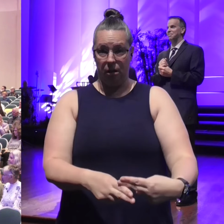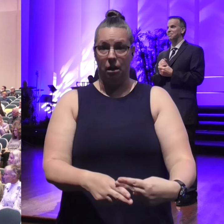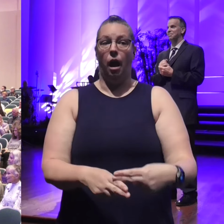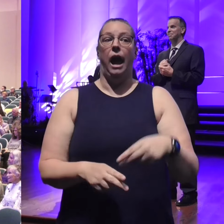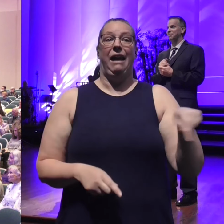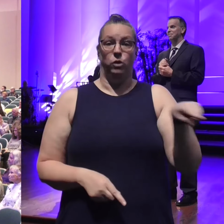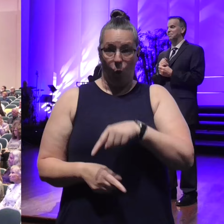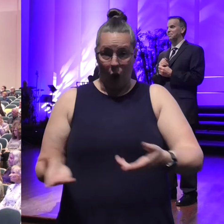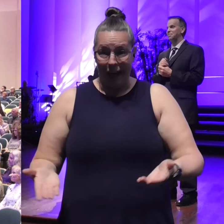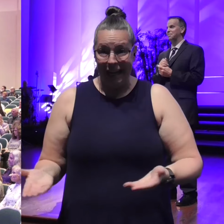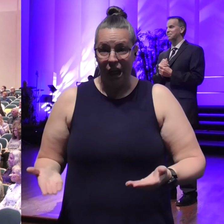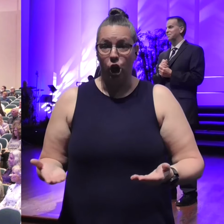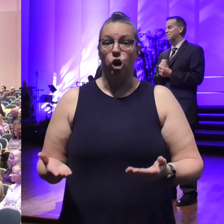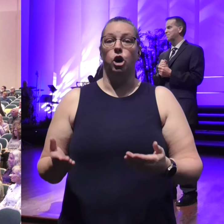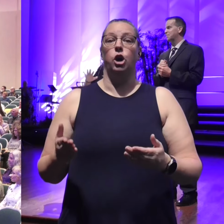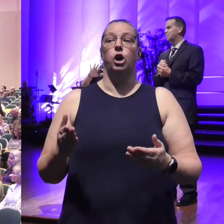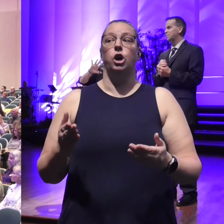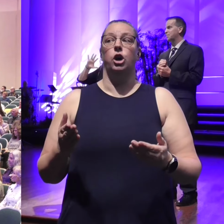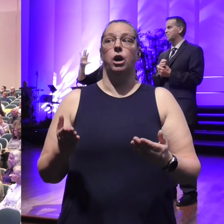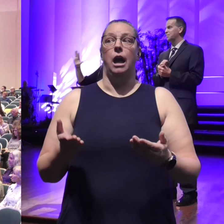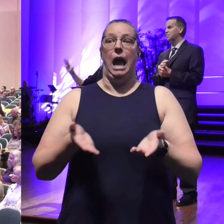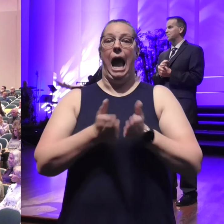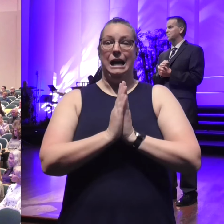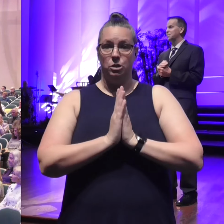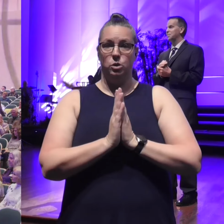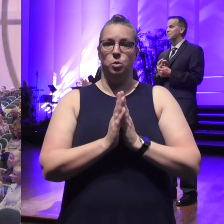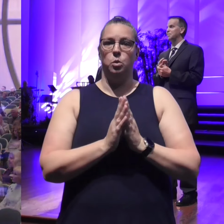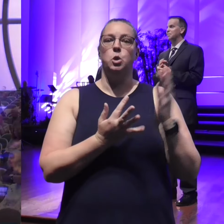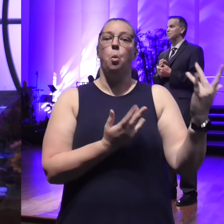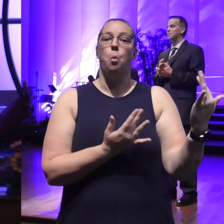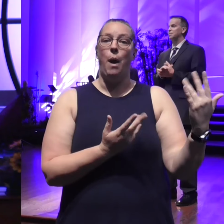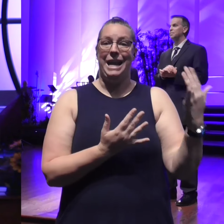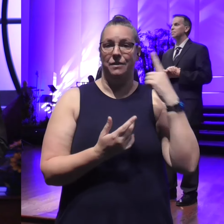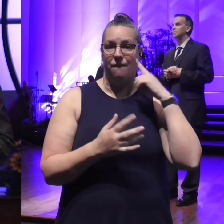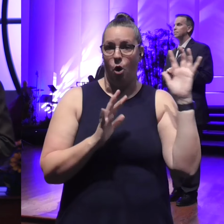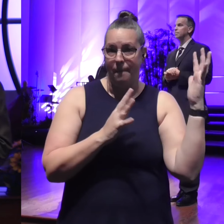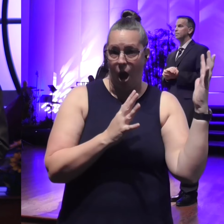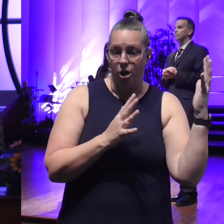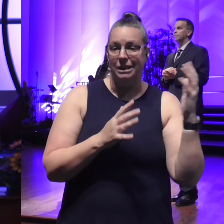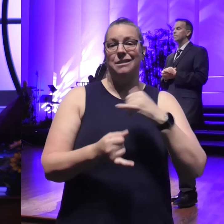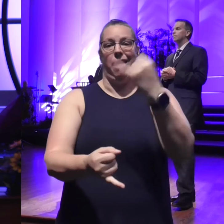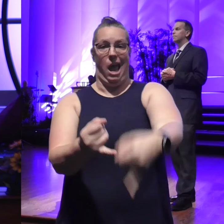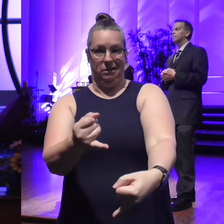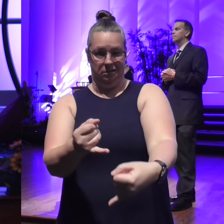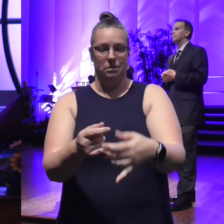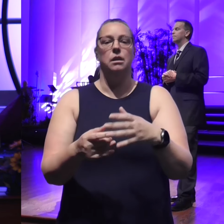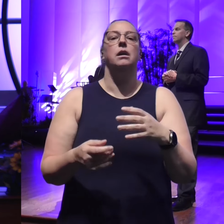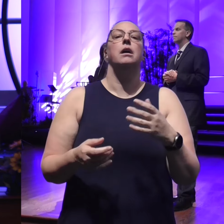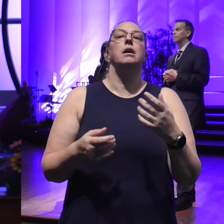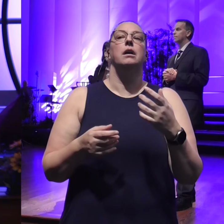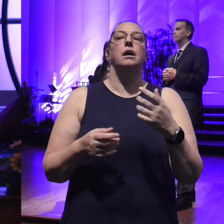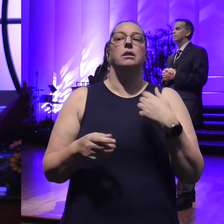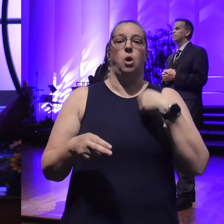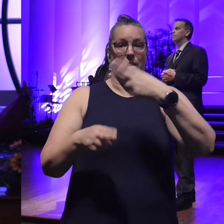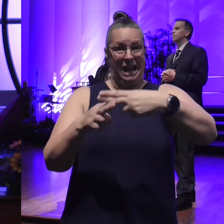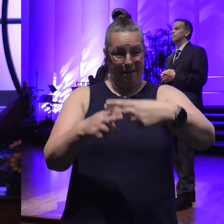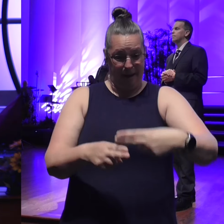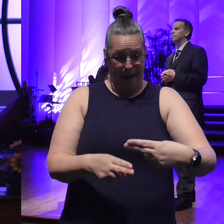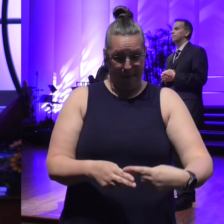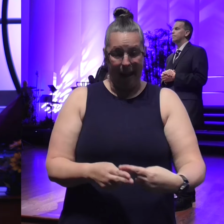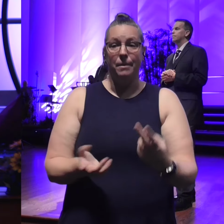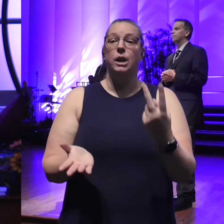are present, one at a time. I'll ask everyone to hold your applause until the very end. When I read your name, you can stand up briefly and sit right back